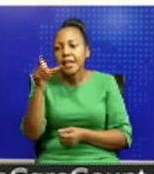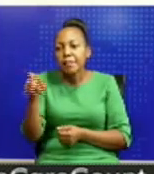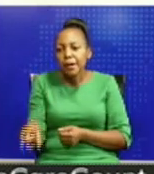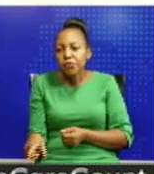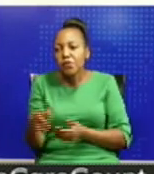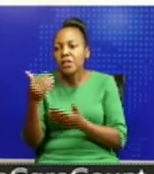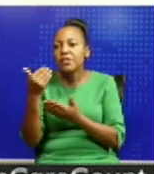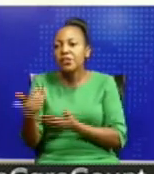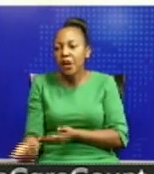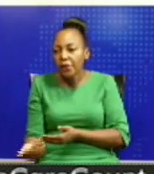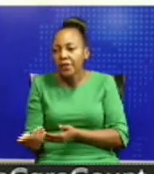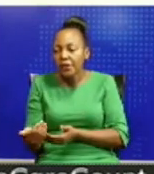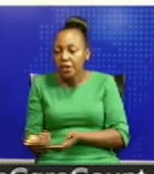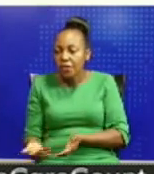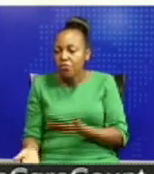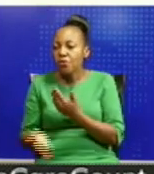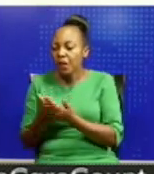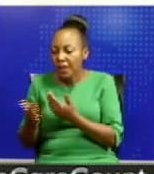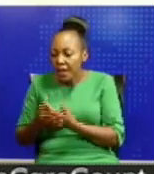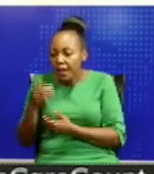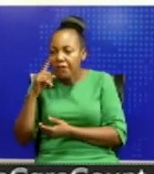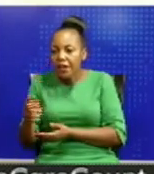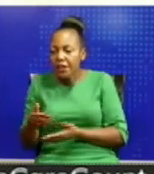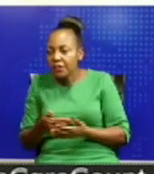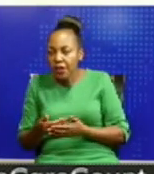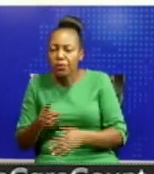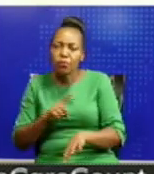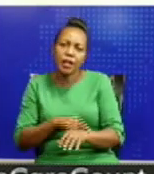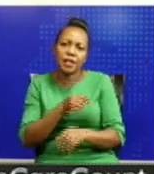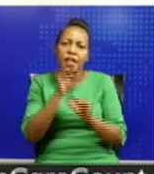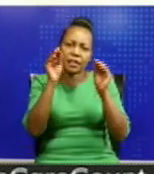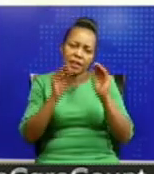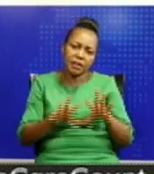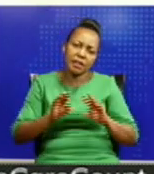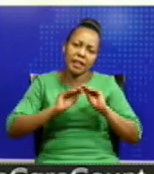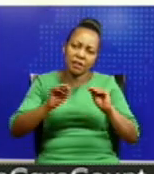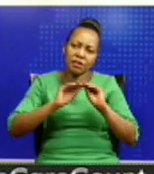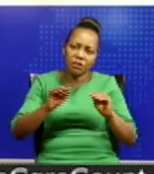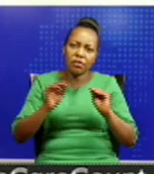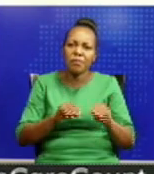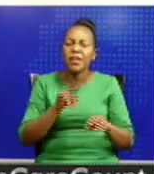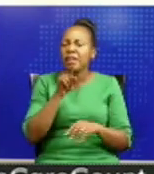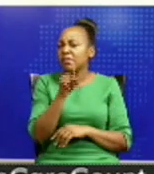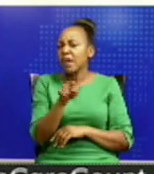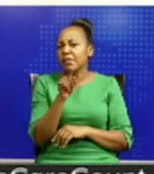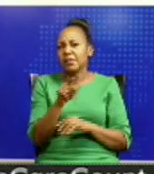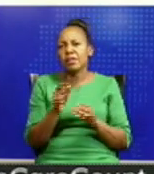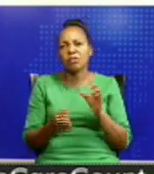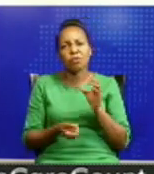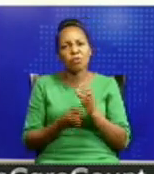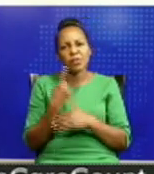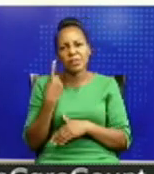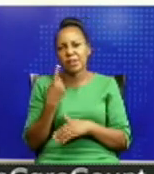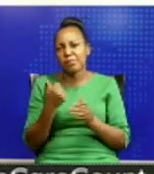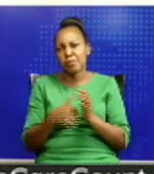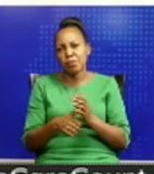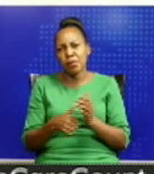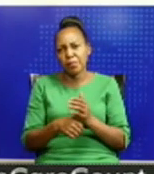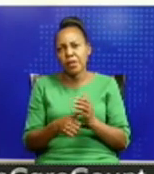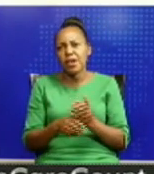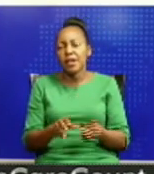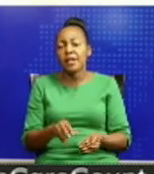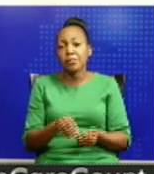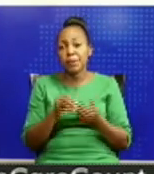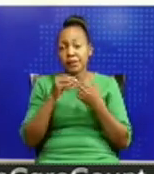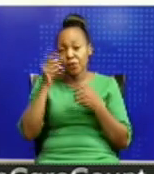child to take care of her own child when she's in class. That has a lot of implication when